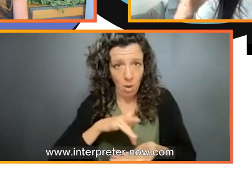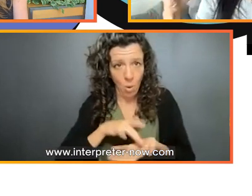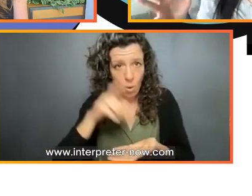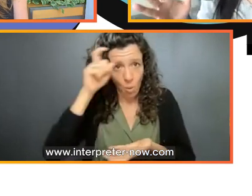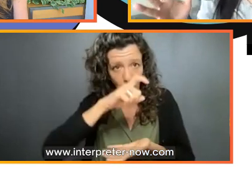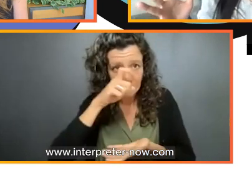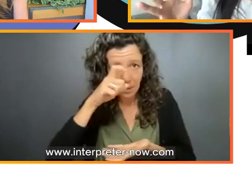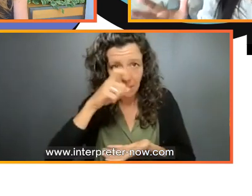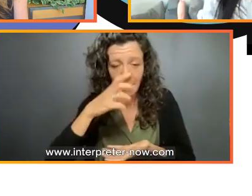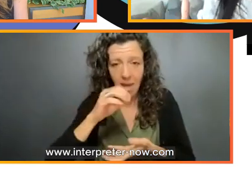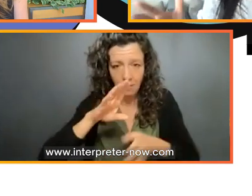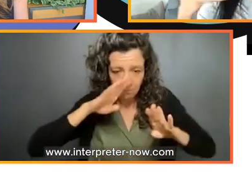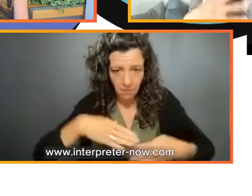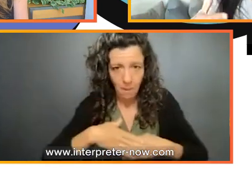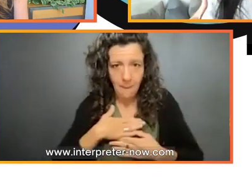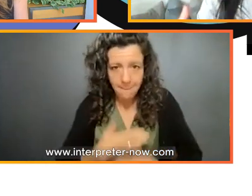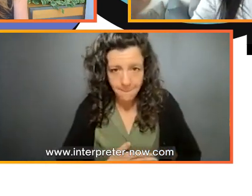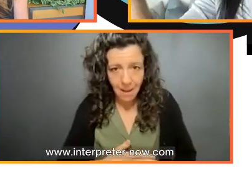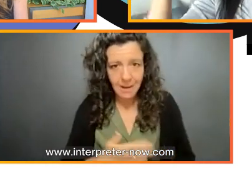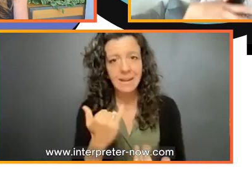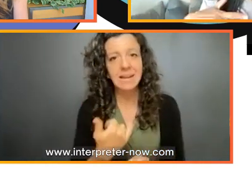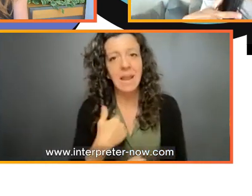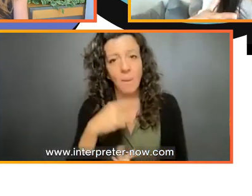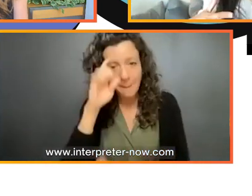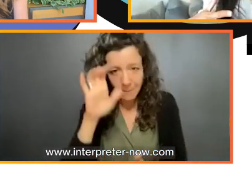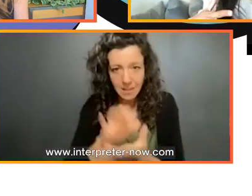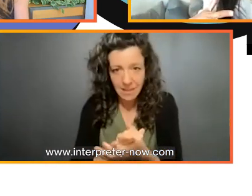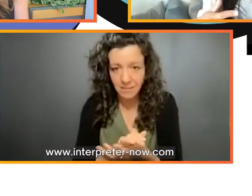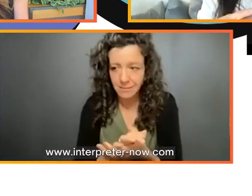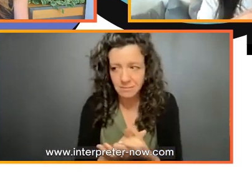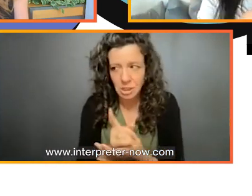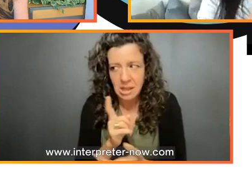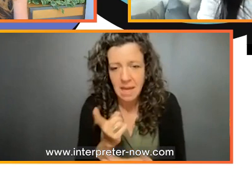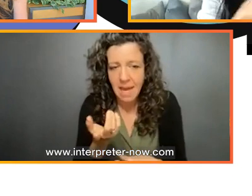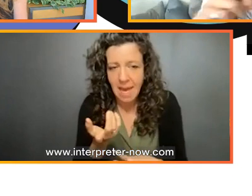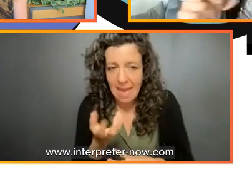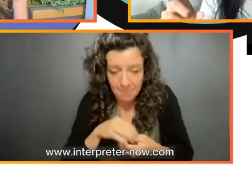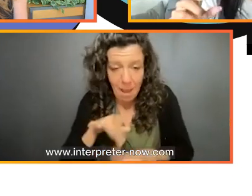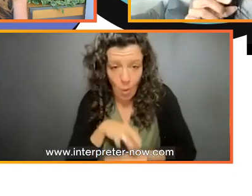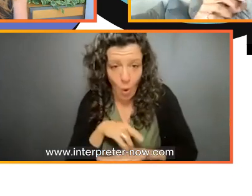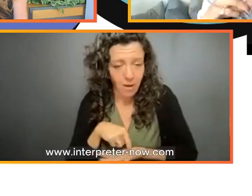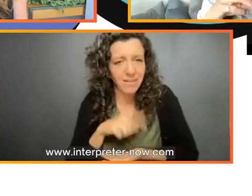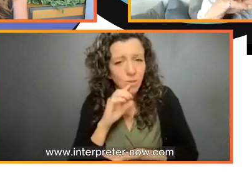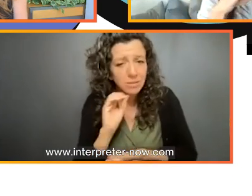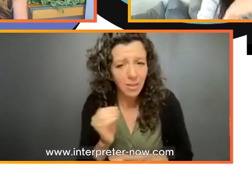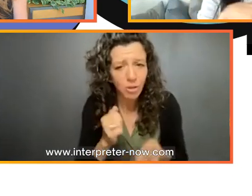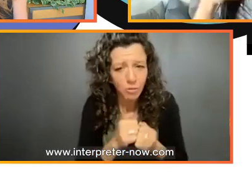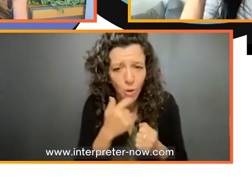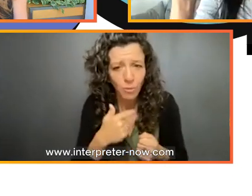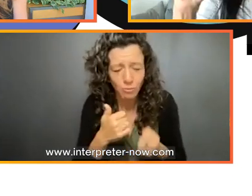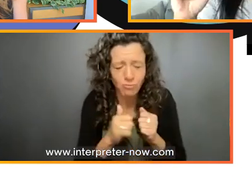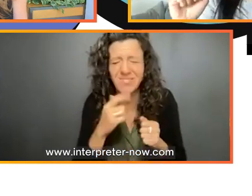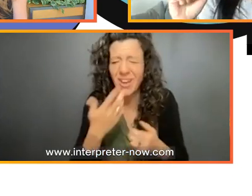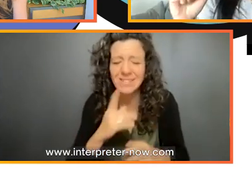were used to hold me back and have me believe that something was wrong with me. And then all my elders, like from my